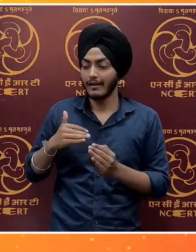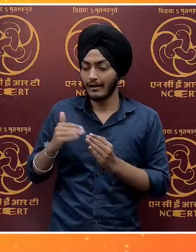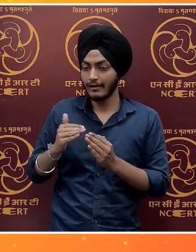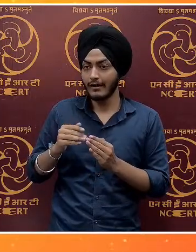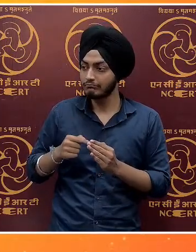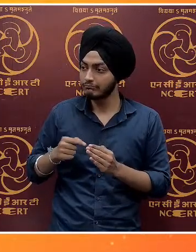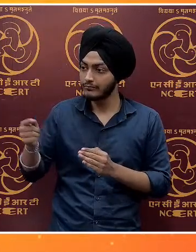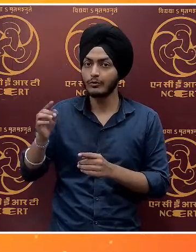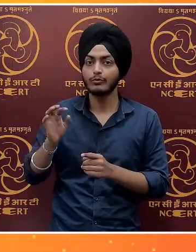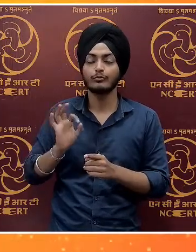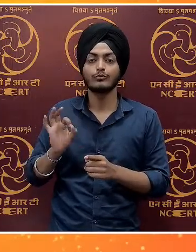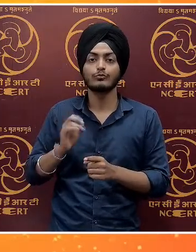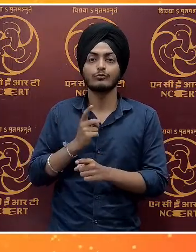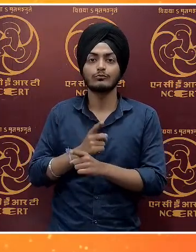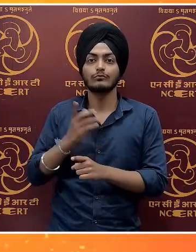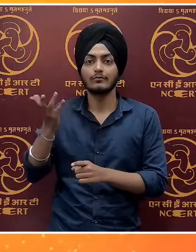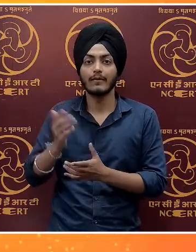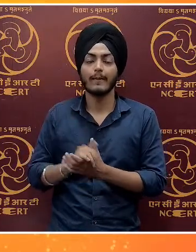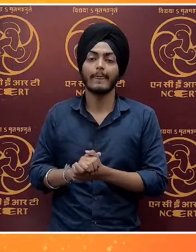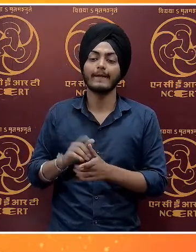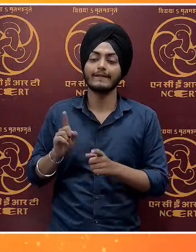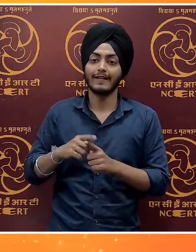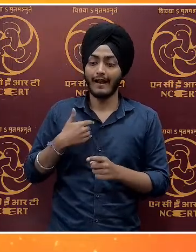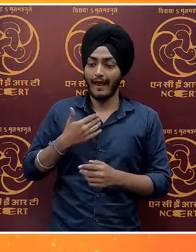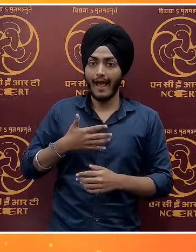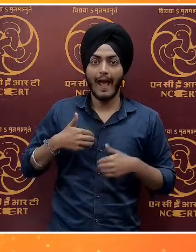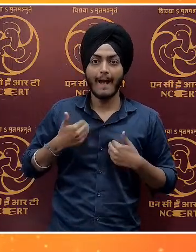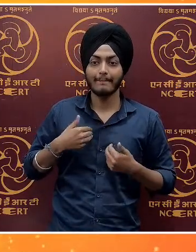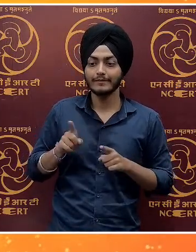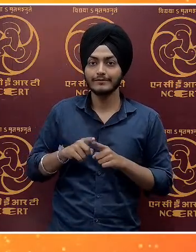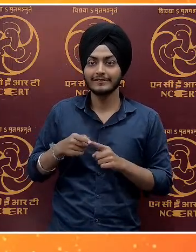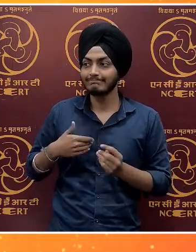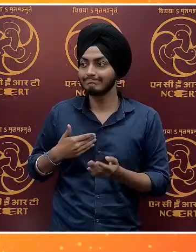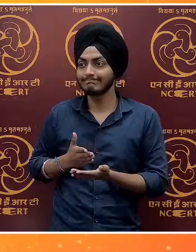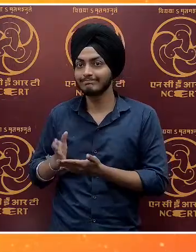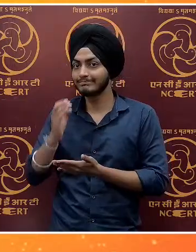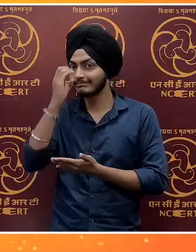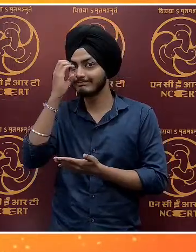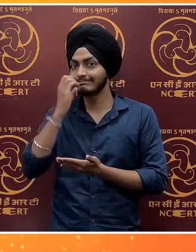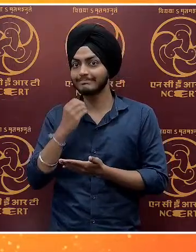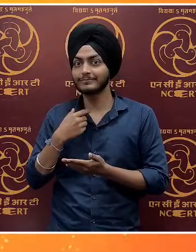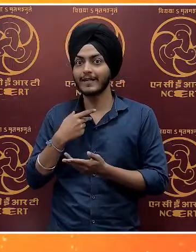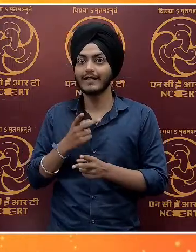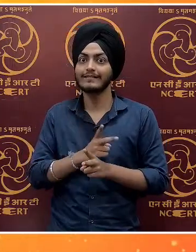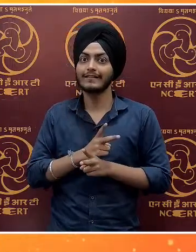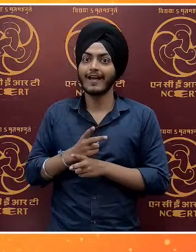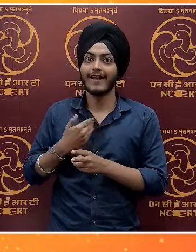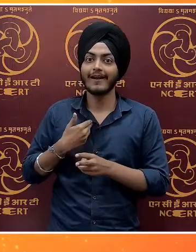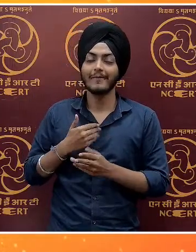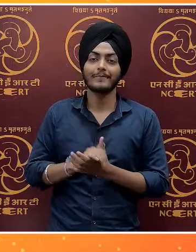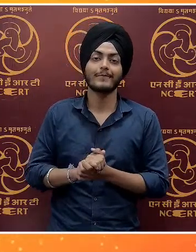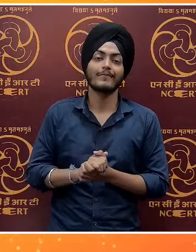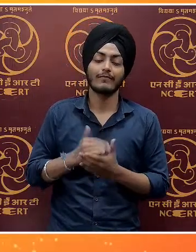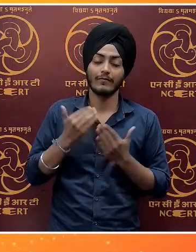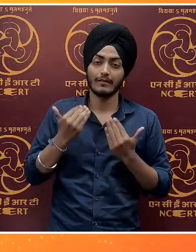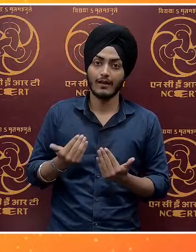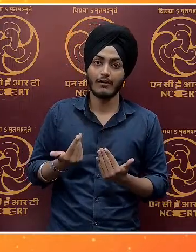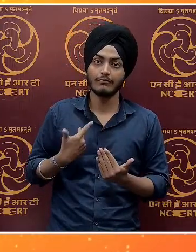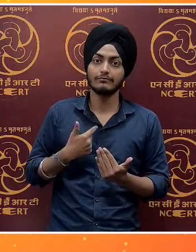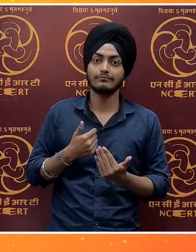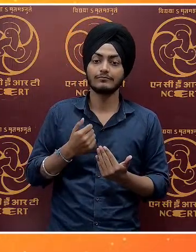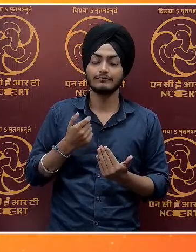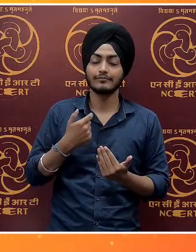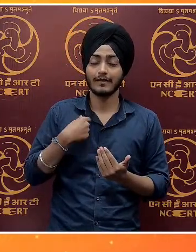to school, you can go happily because you are safe and secure, you are wearing a helmet. Yes. Till now we read